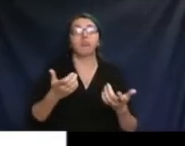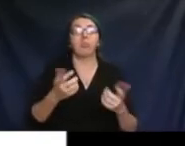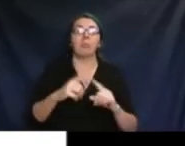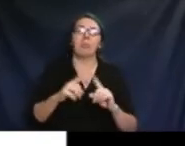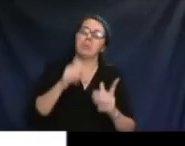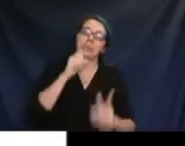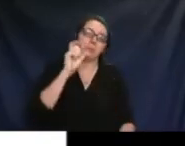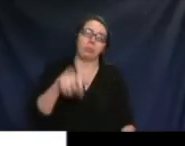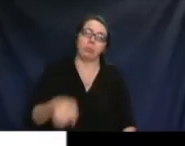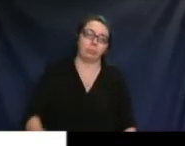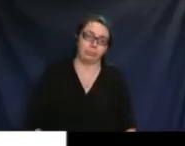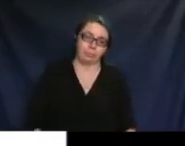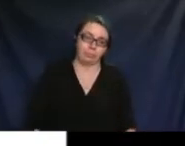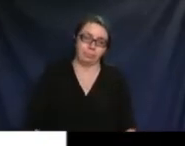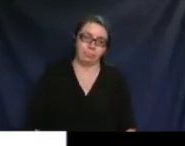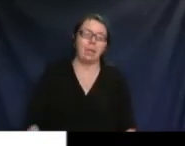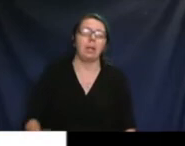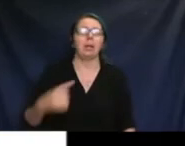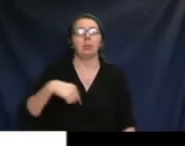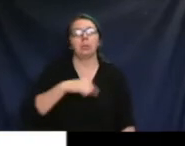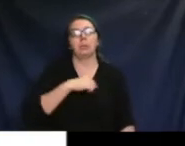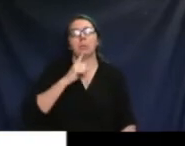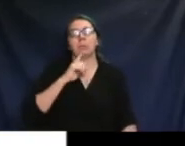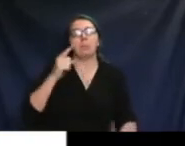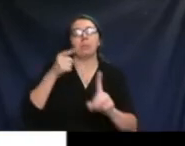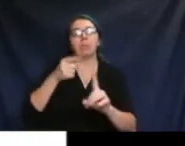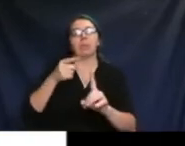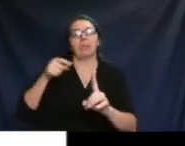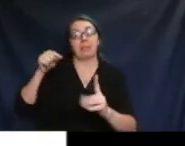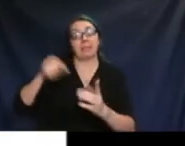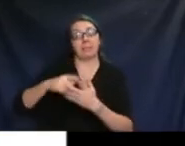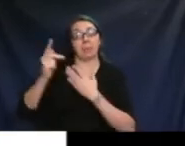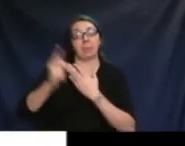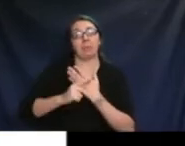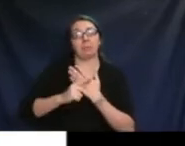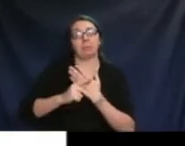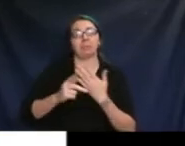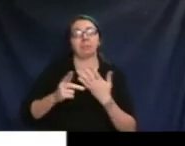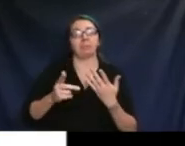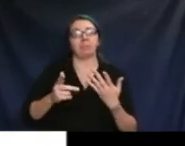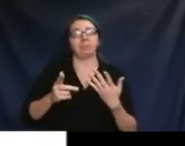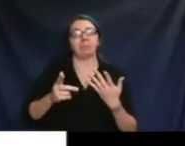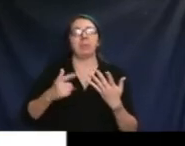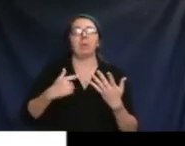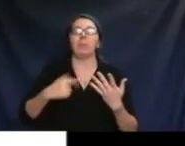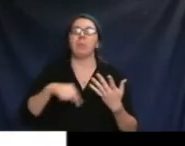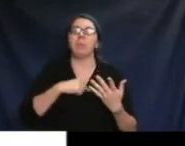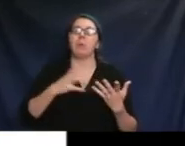is open to people who are just sort of emerging in this field, or